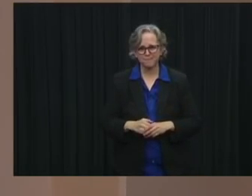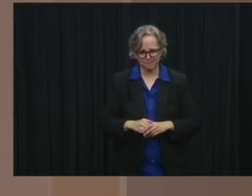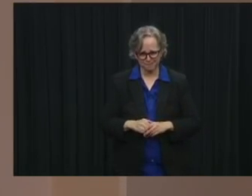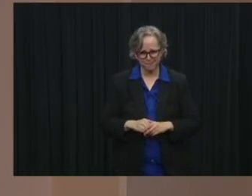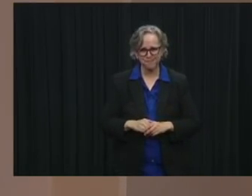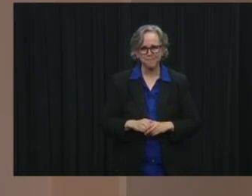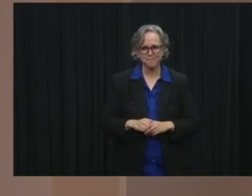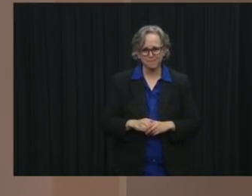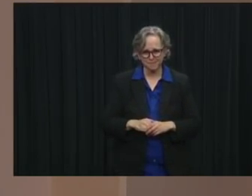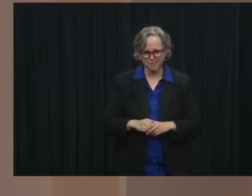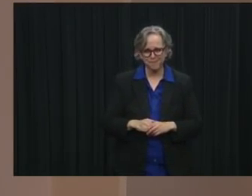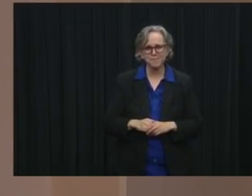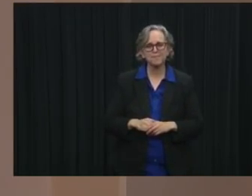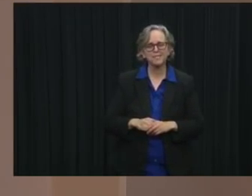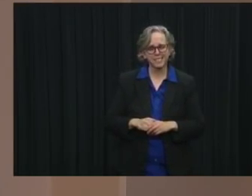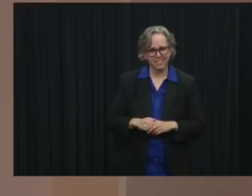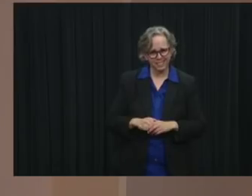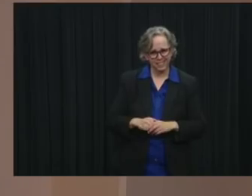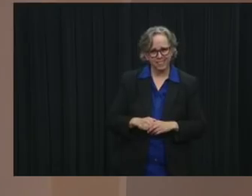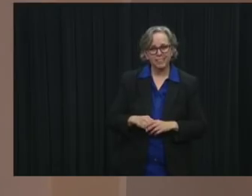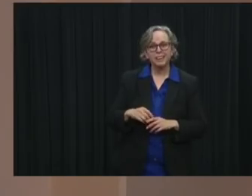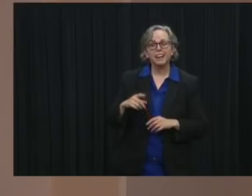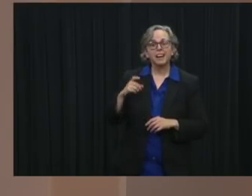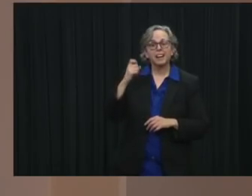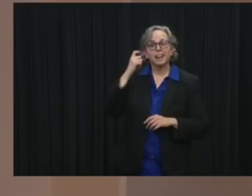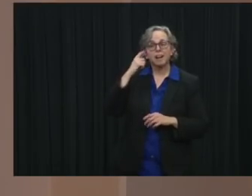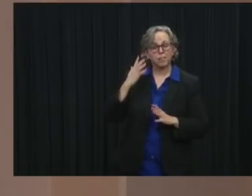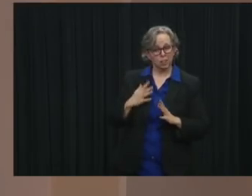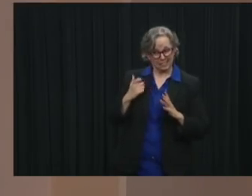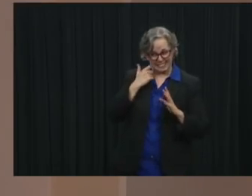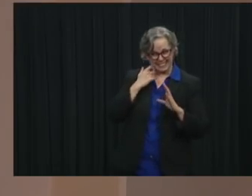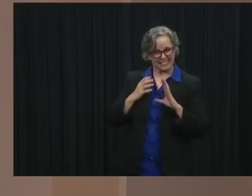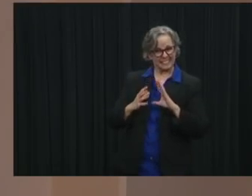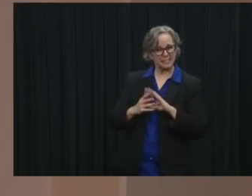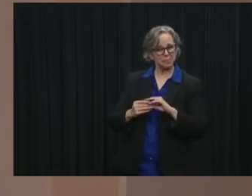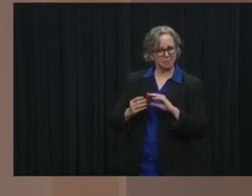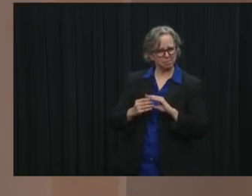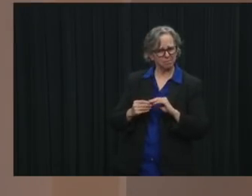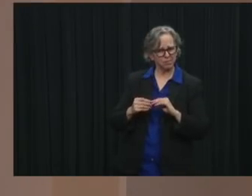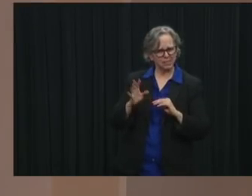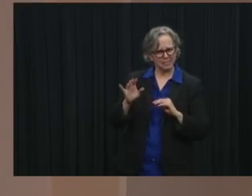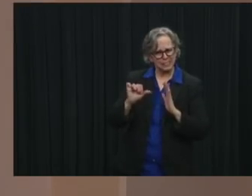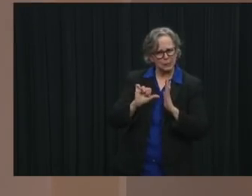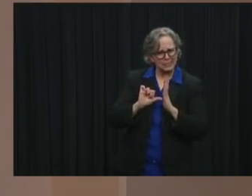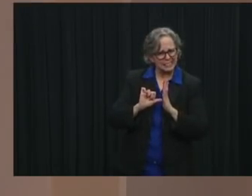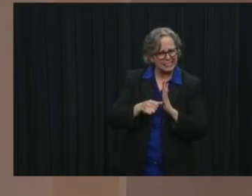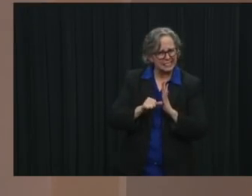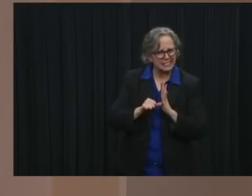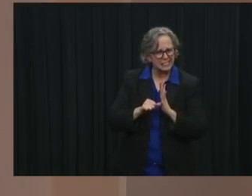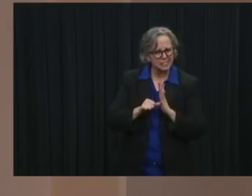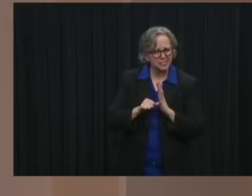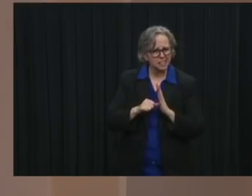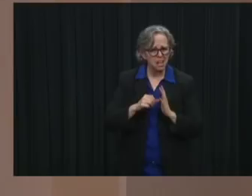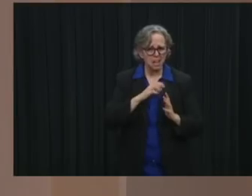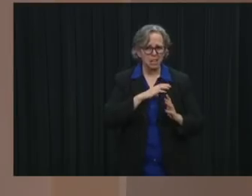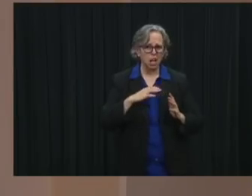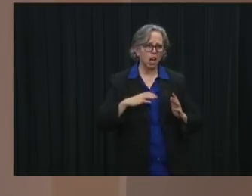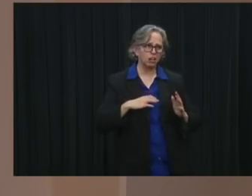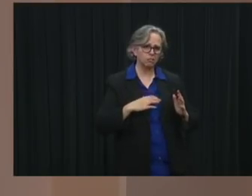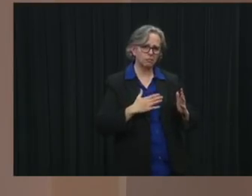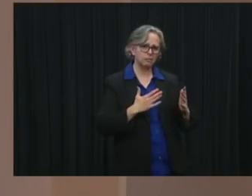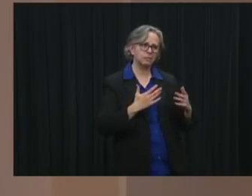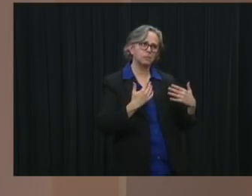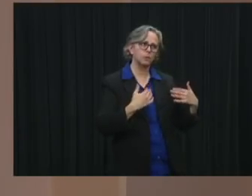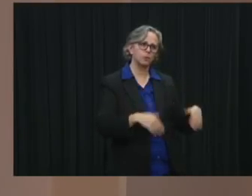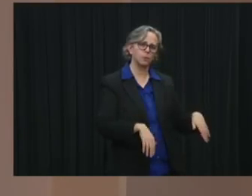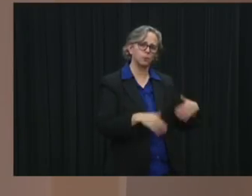governor touched on this a little bit. It's worth reiterating. We appreciate the members of Congress that are working to get this final legislation passed for